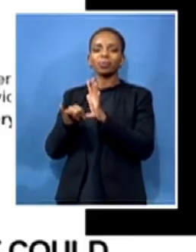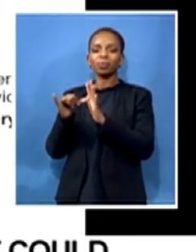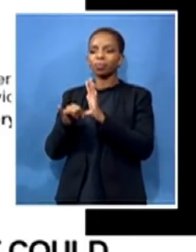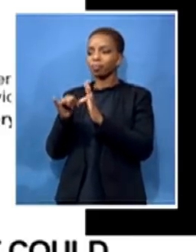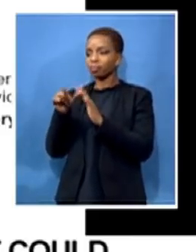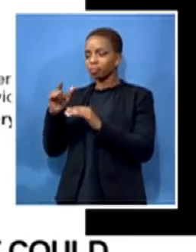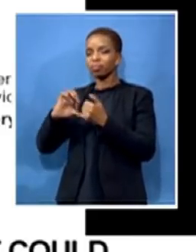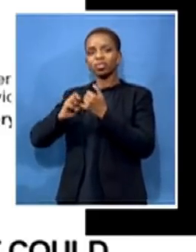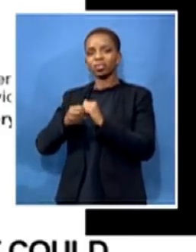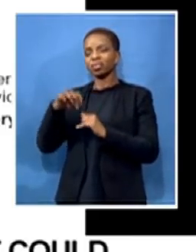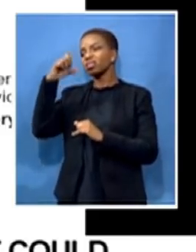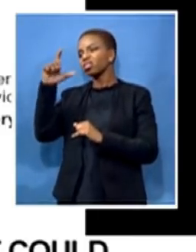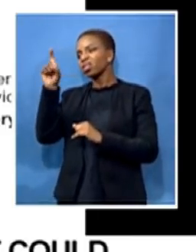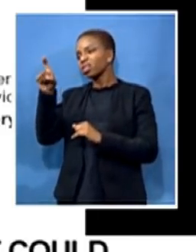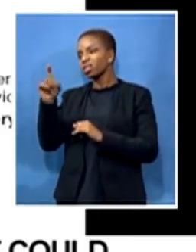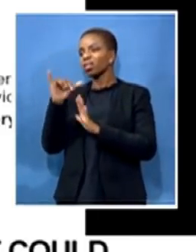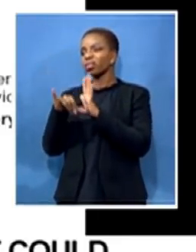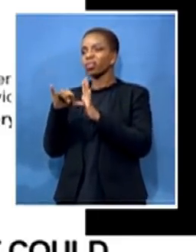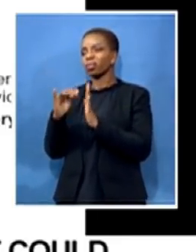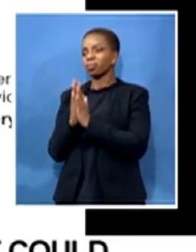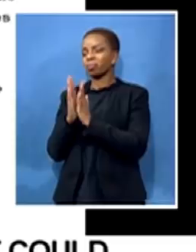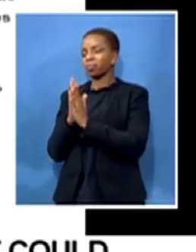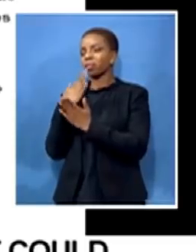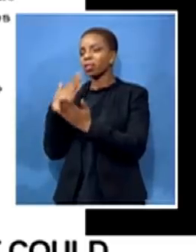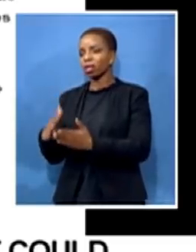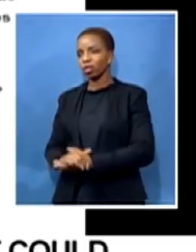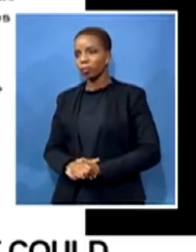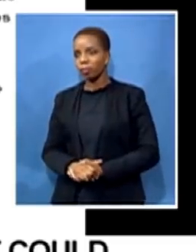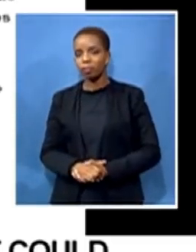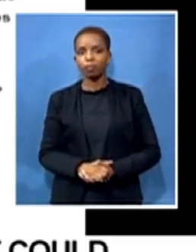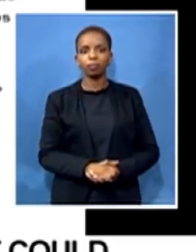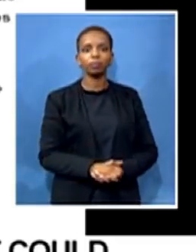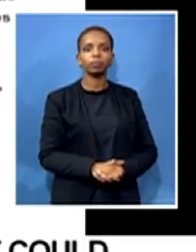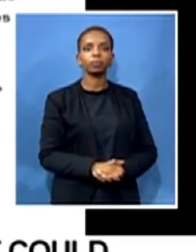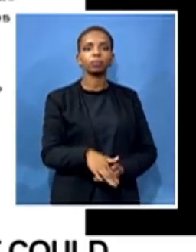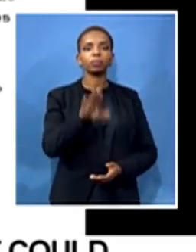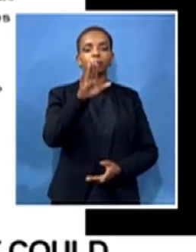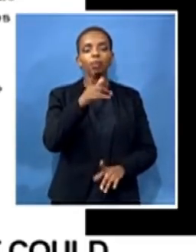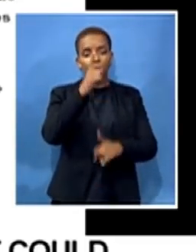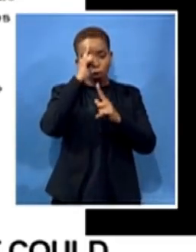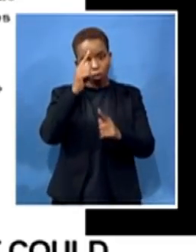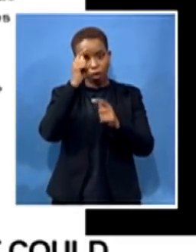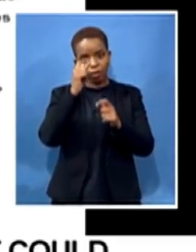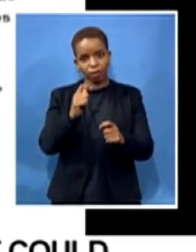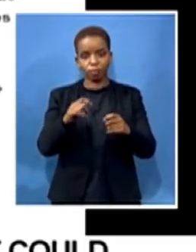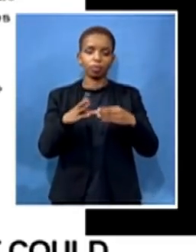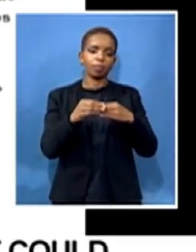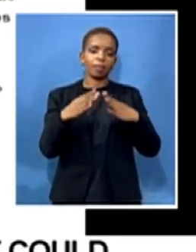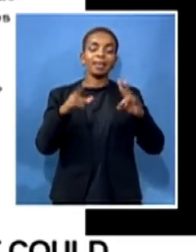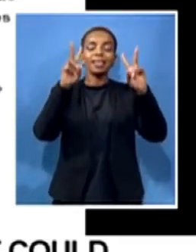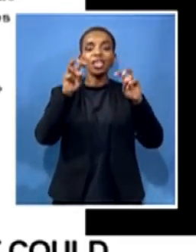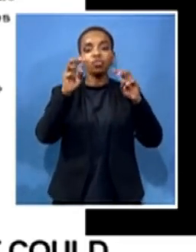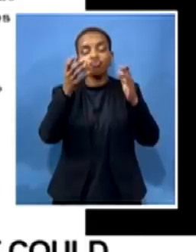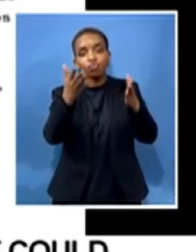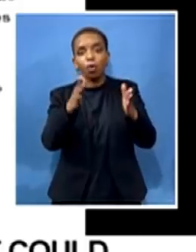you. Honorable members, can I request that issues like that, can we just actually report it to the